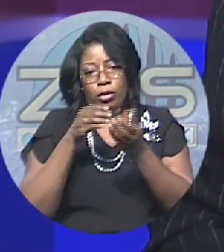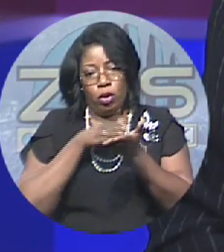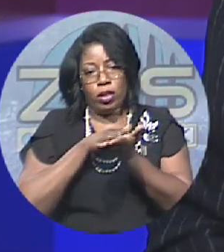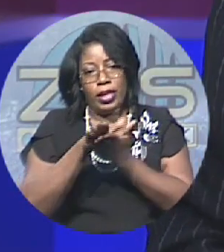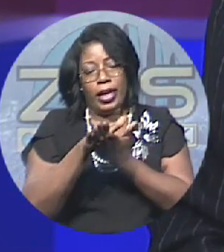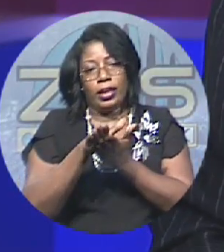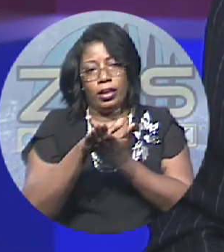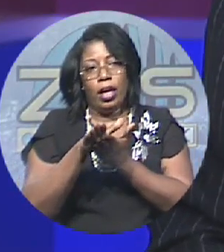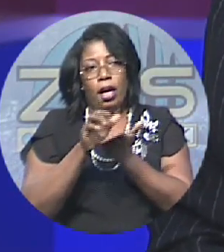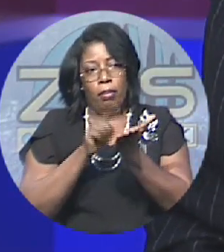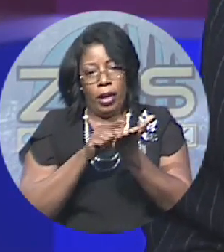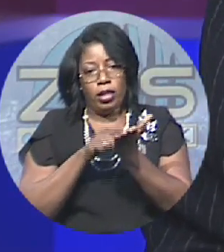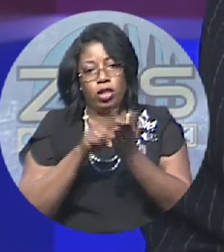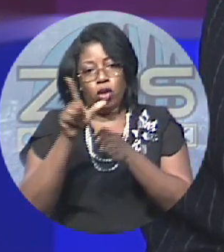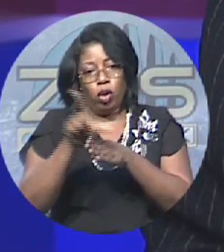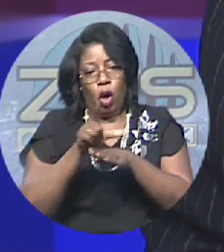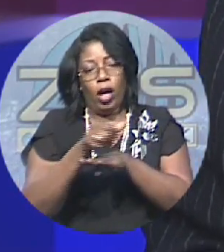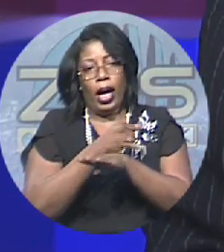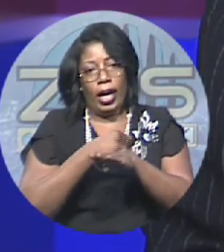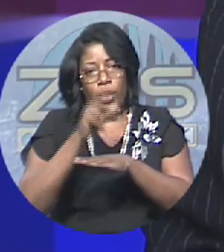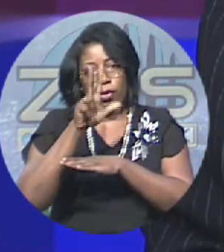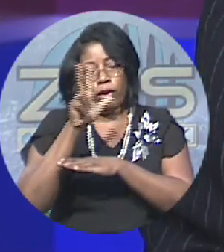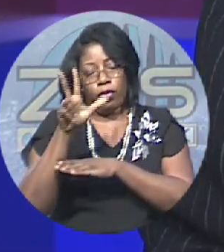message to loved ones in Long Island is